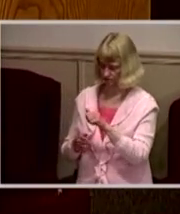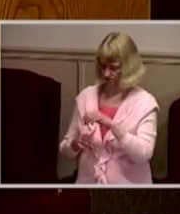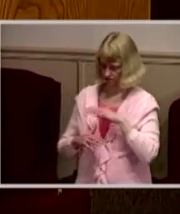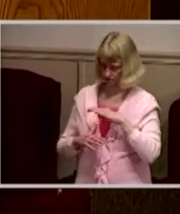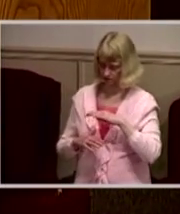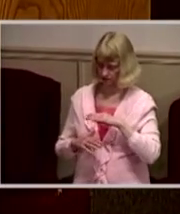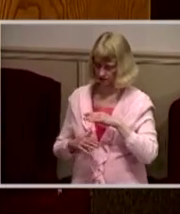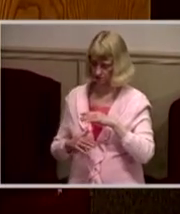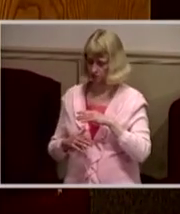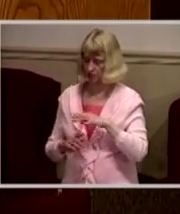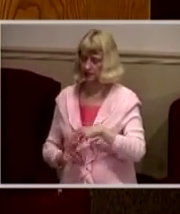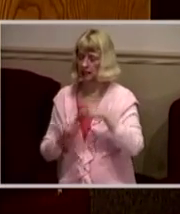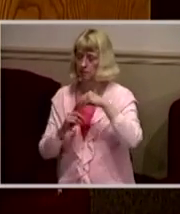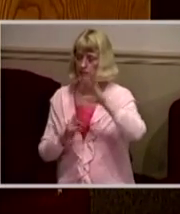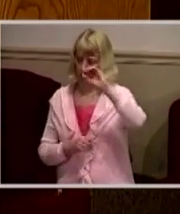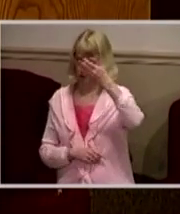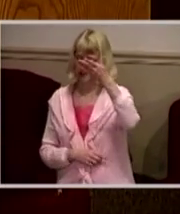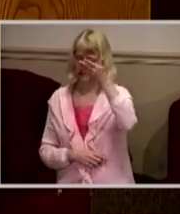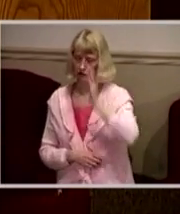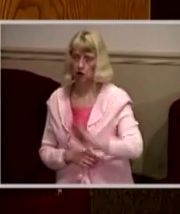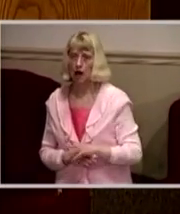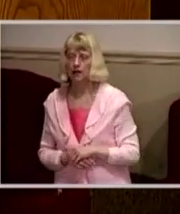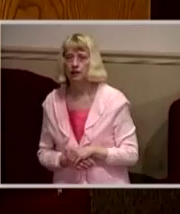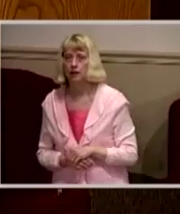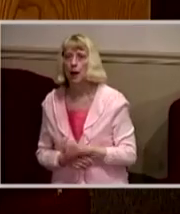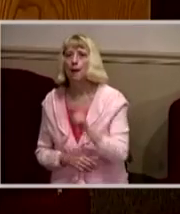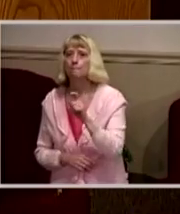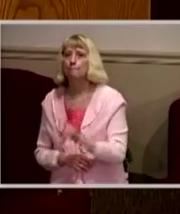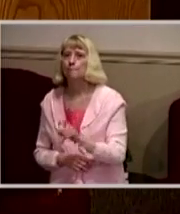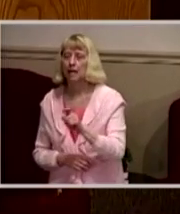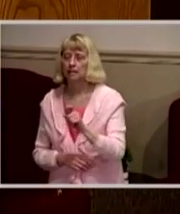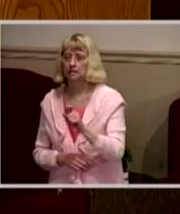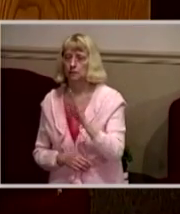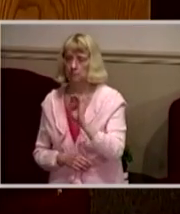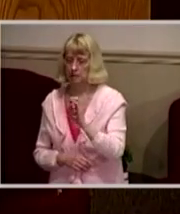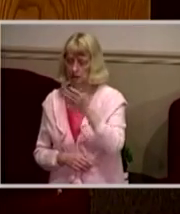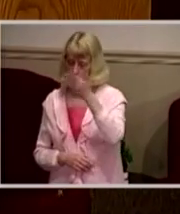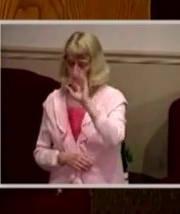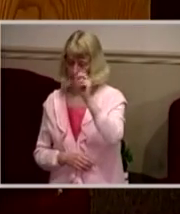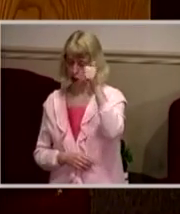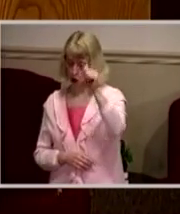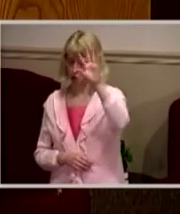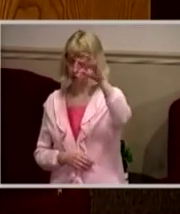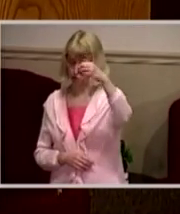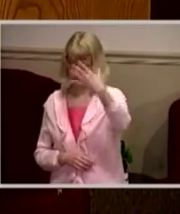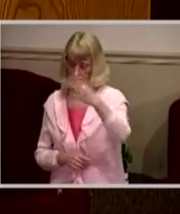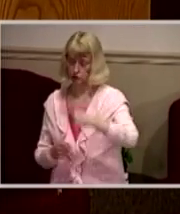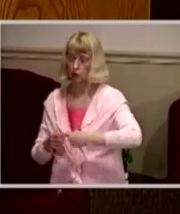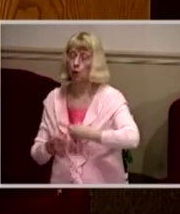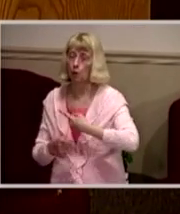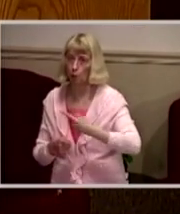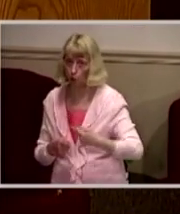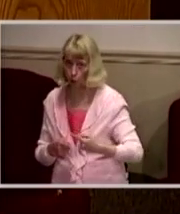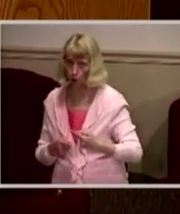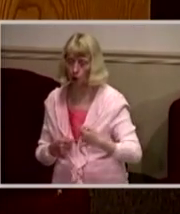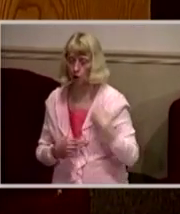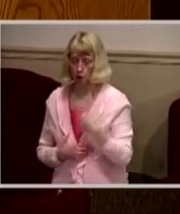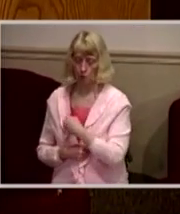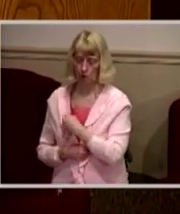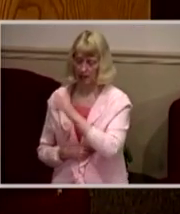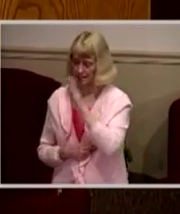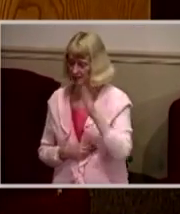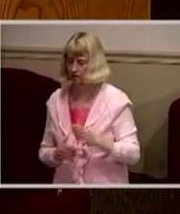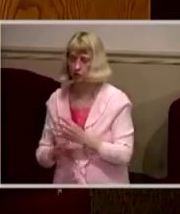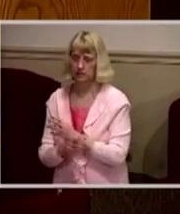the grace of God. It must be God's own grace or else we never can